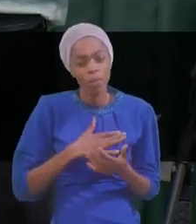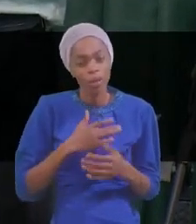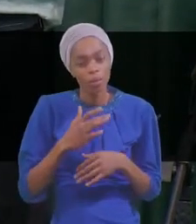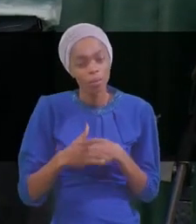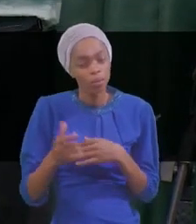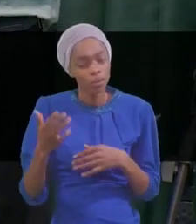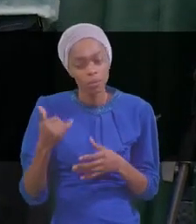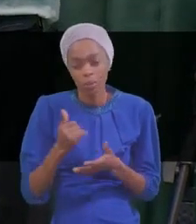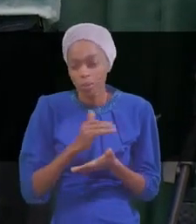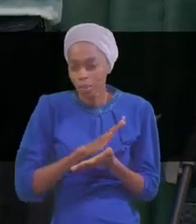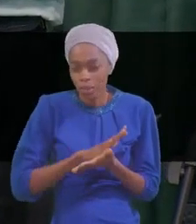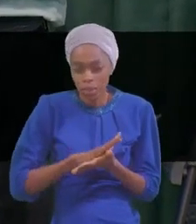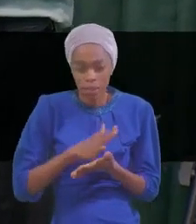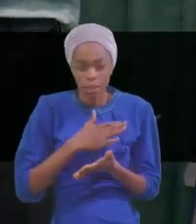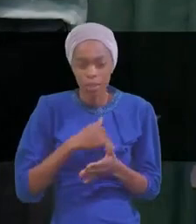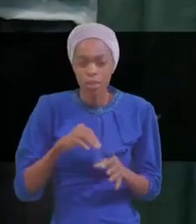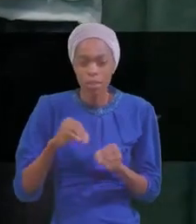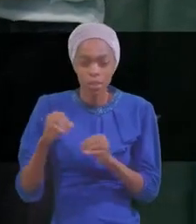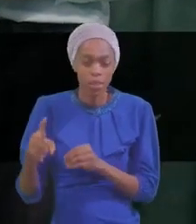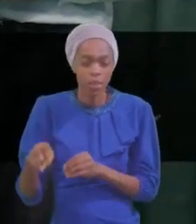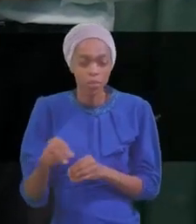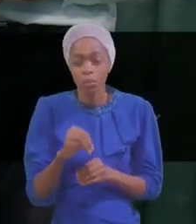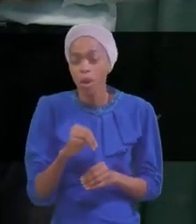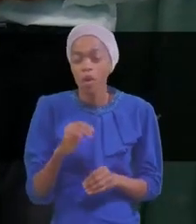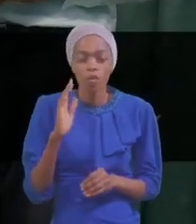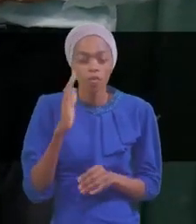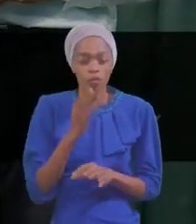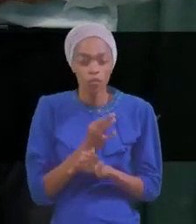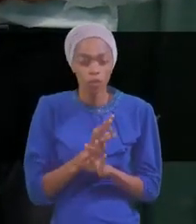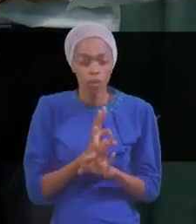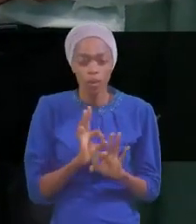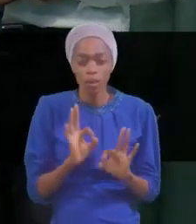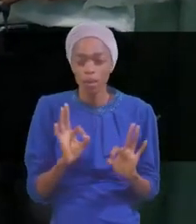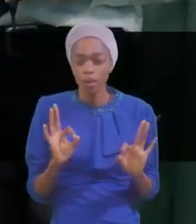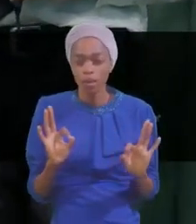How my blood was cleansed and set them free.